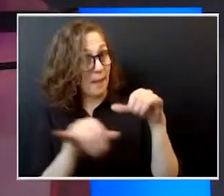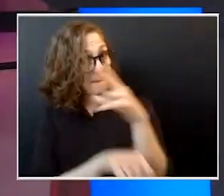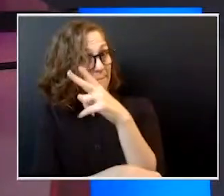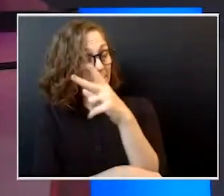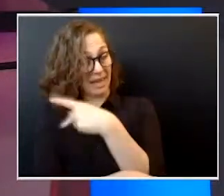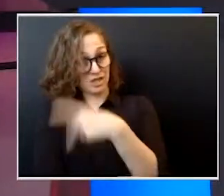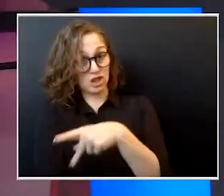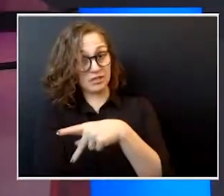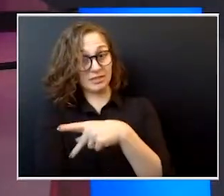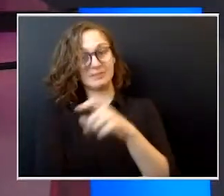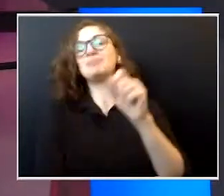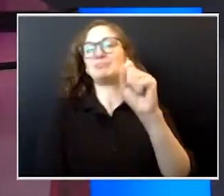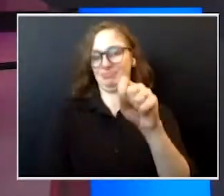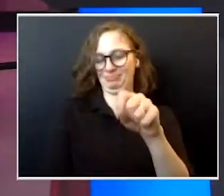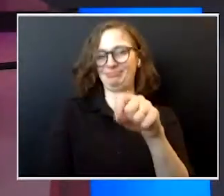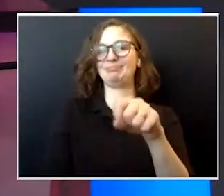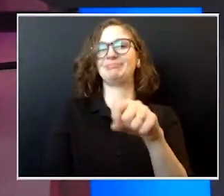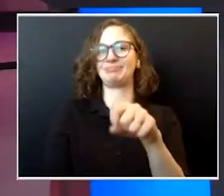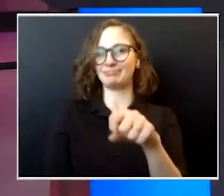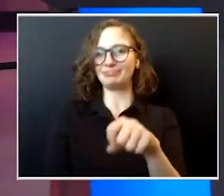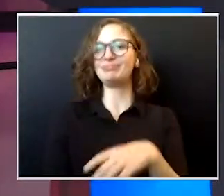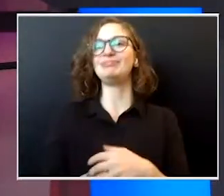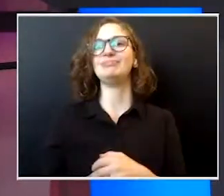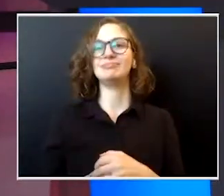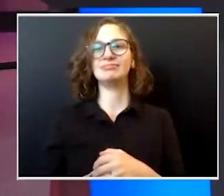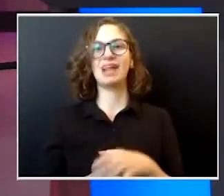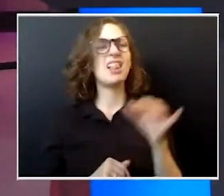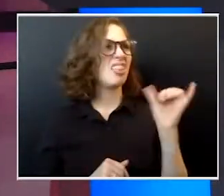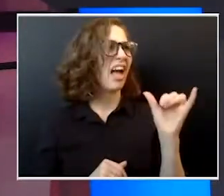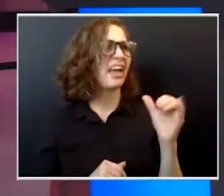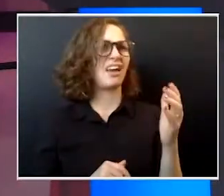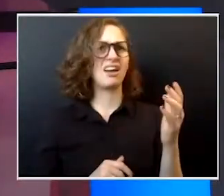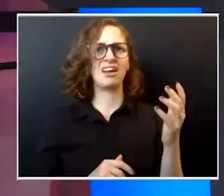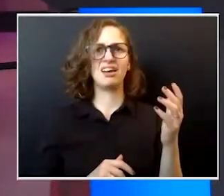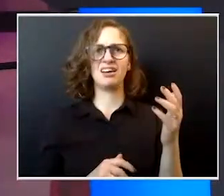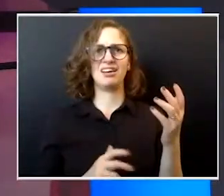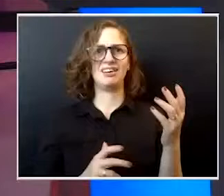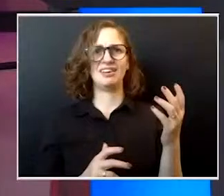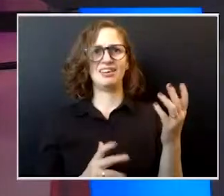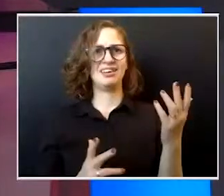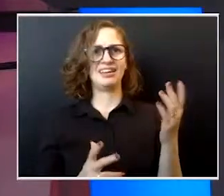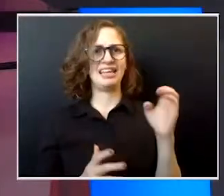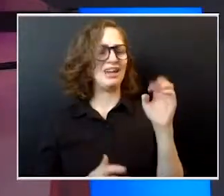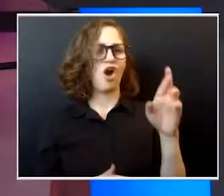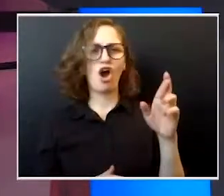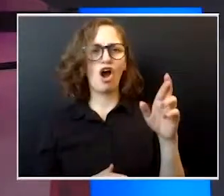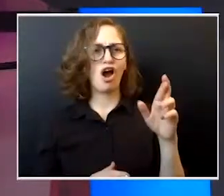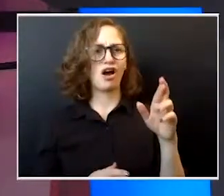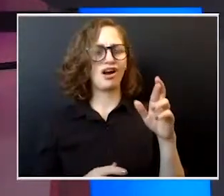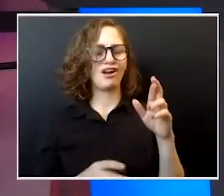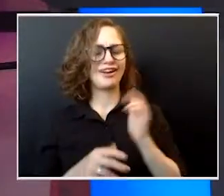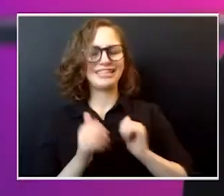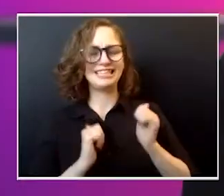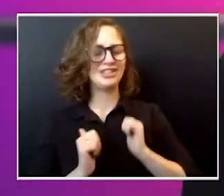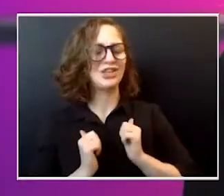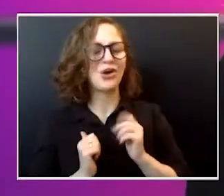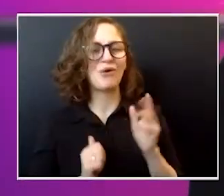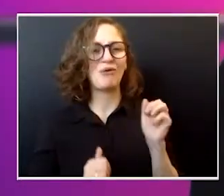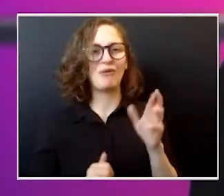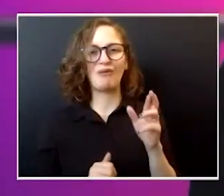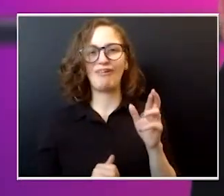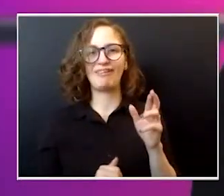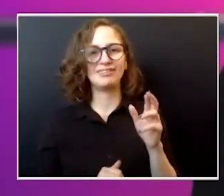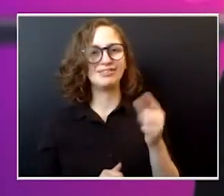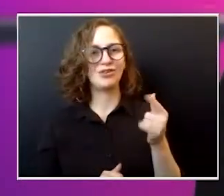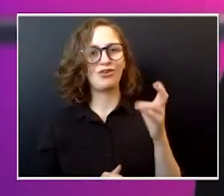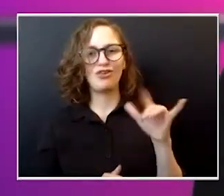We remember So this was like one of those Chicago Hope or the ER dramas? I wish it was like that. Yeah. I wish it was like that. But yeah,